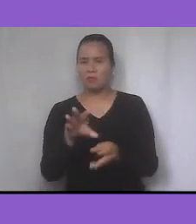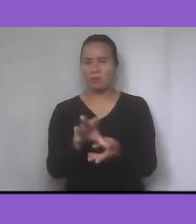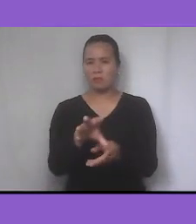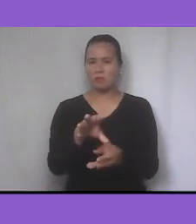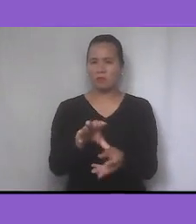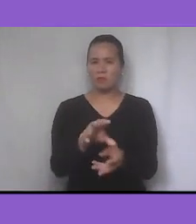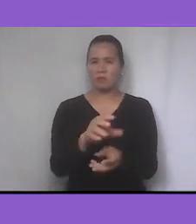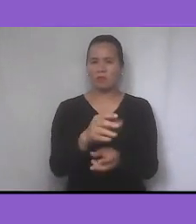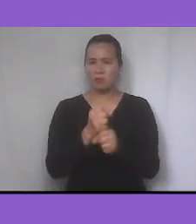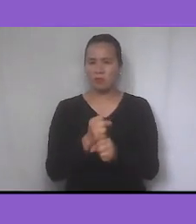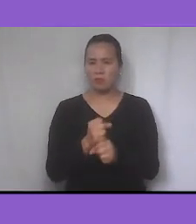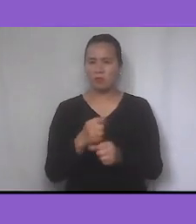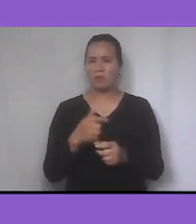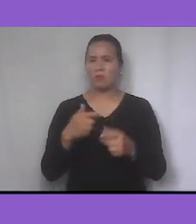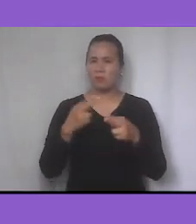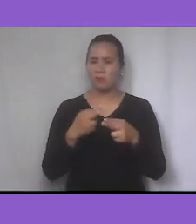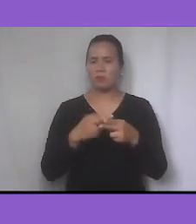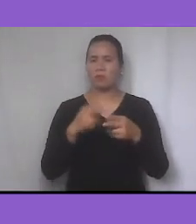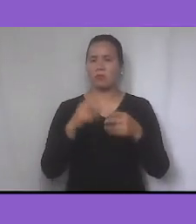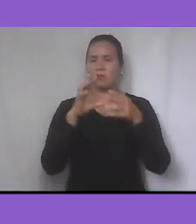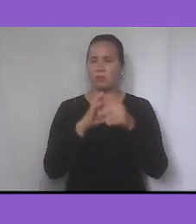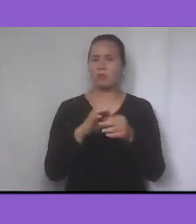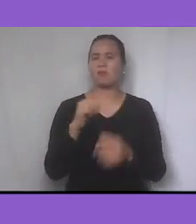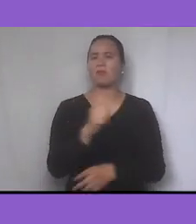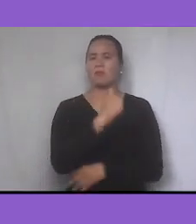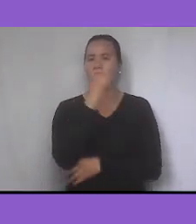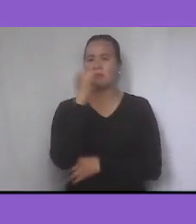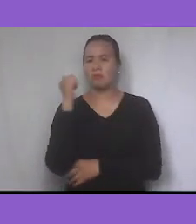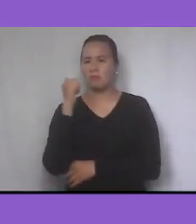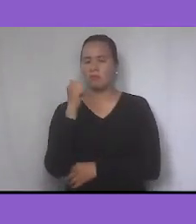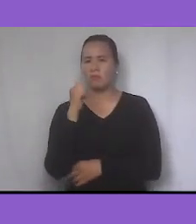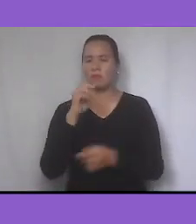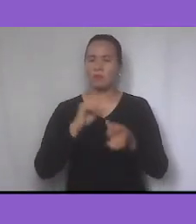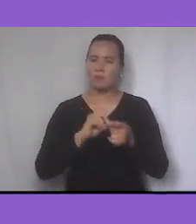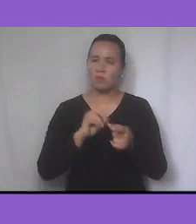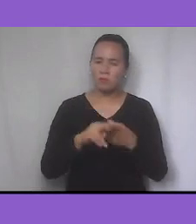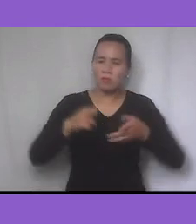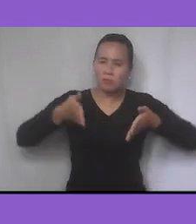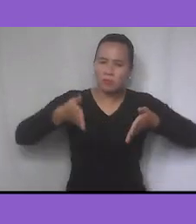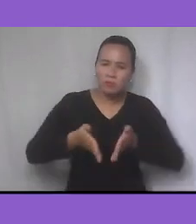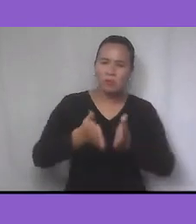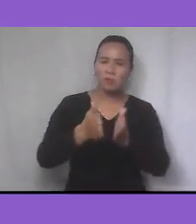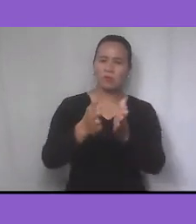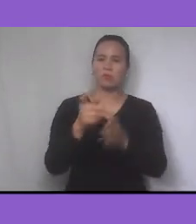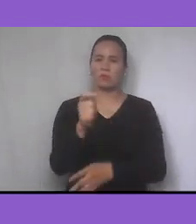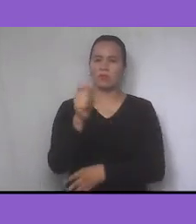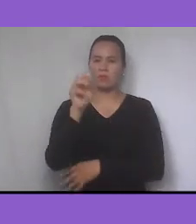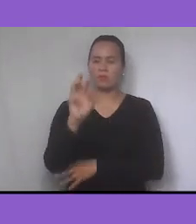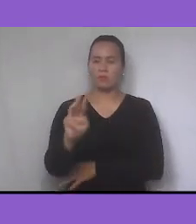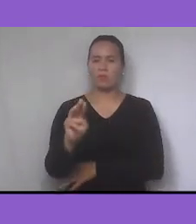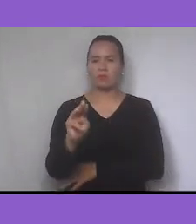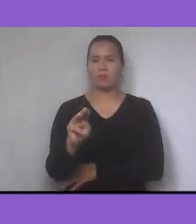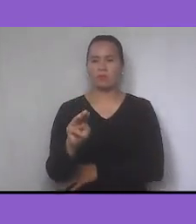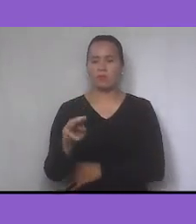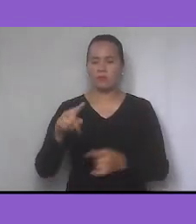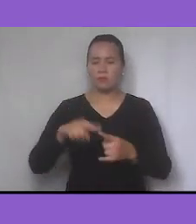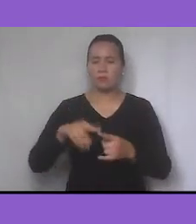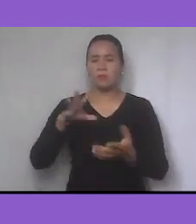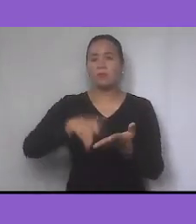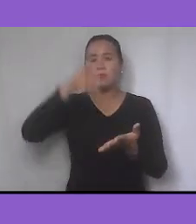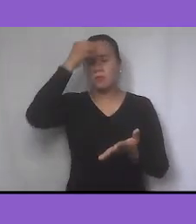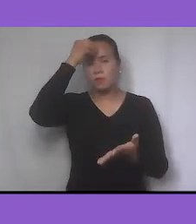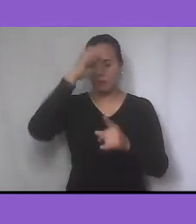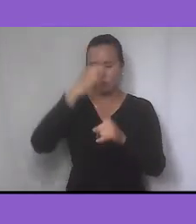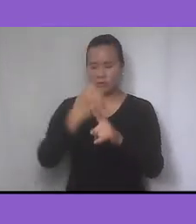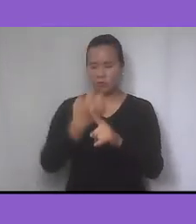students grow like that if we are allowing them to be aware of the way that they learn each skill. So